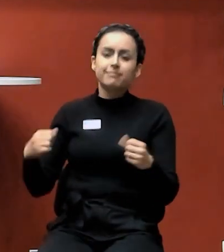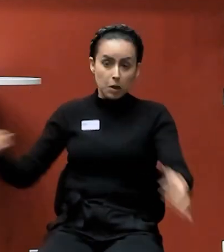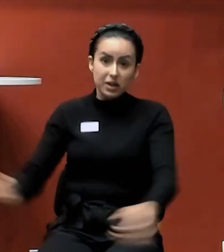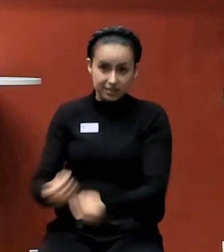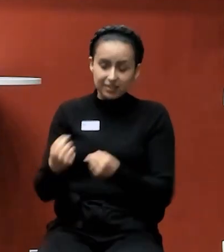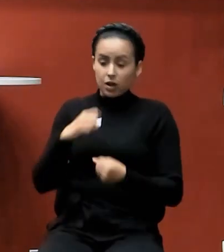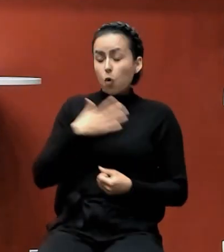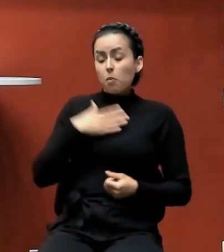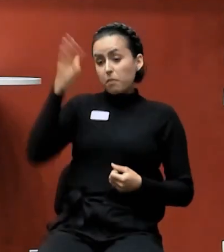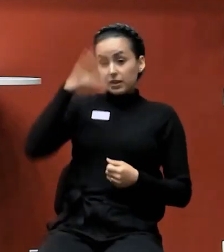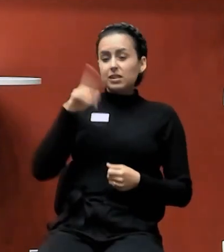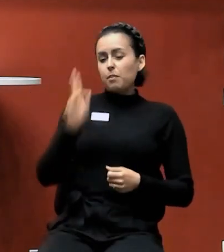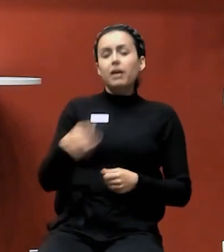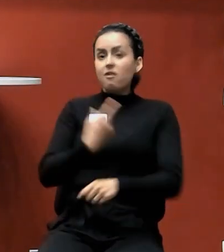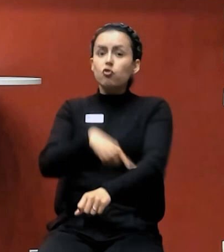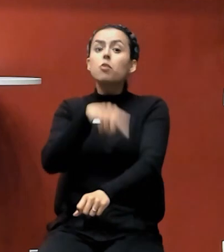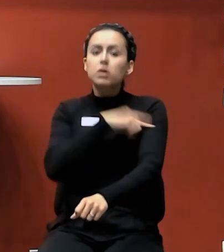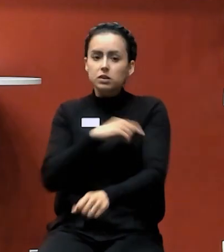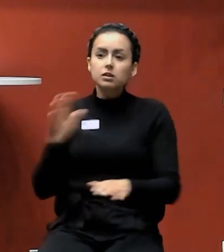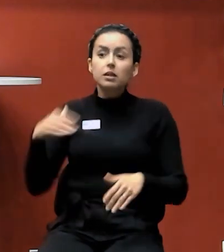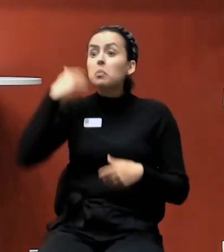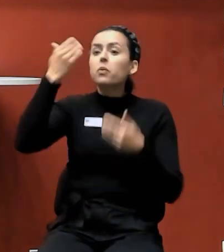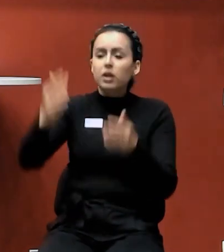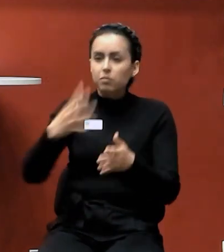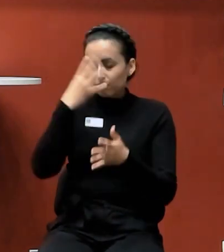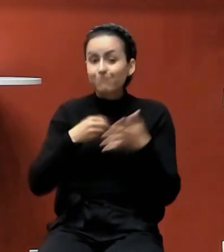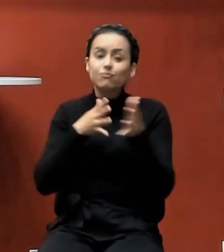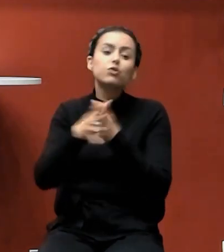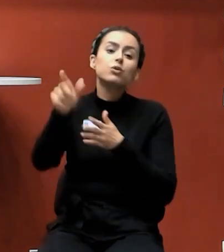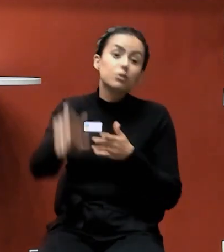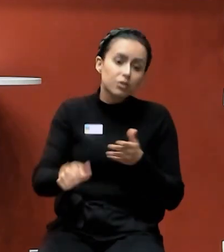powerful. And later in my life, I became a psychologist,